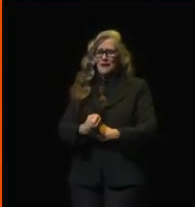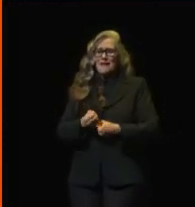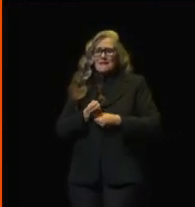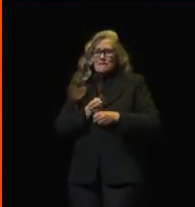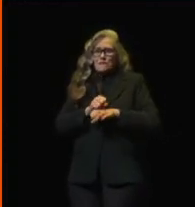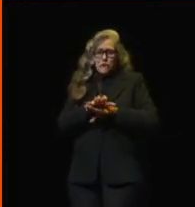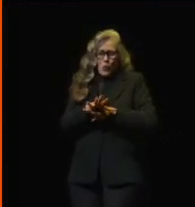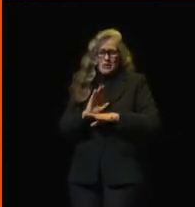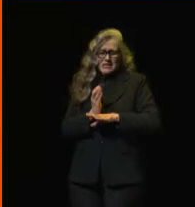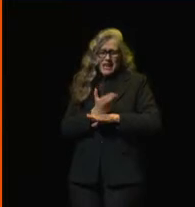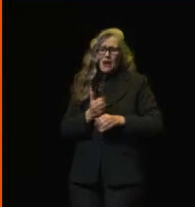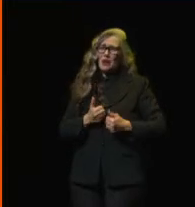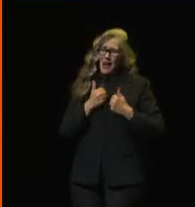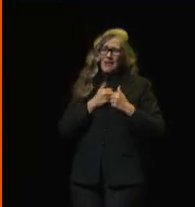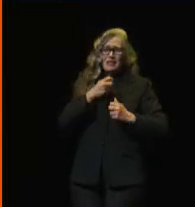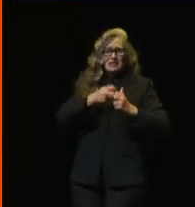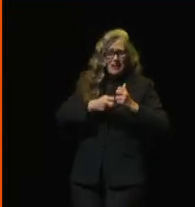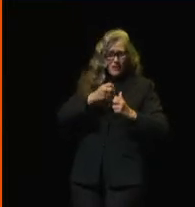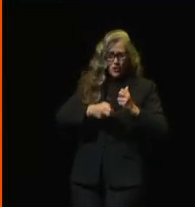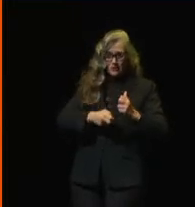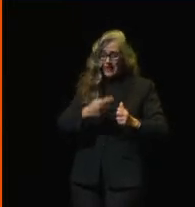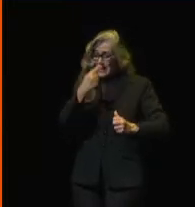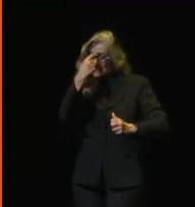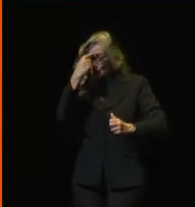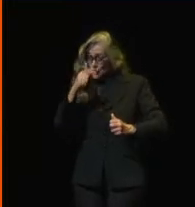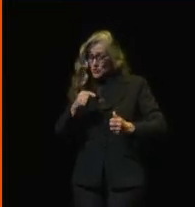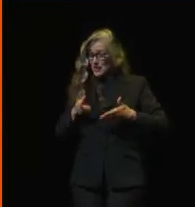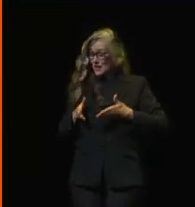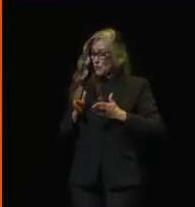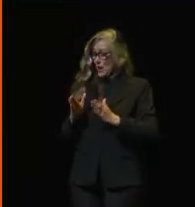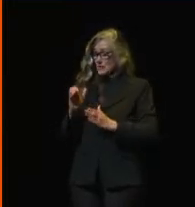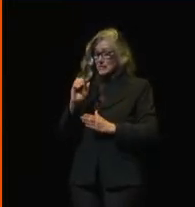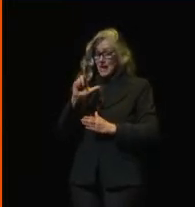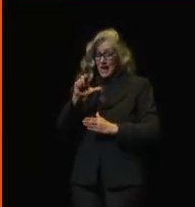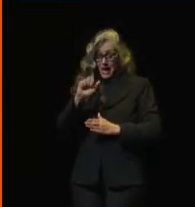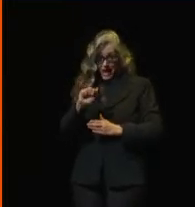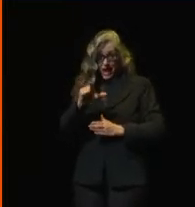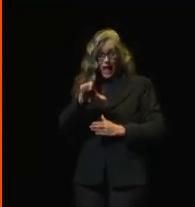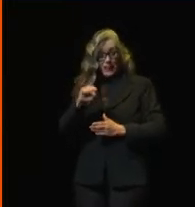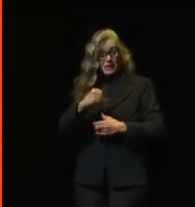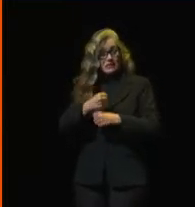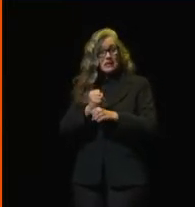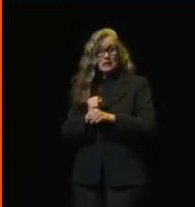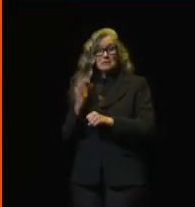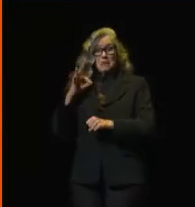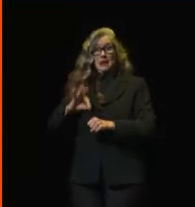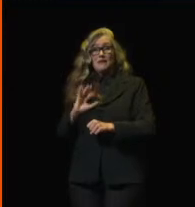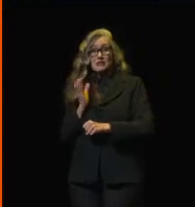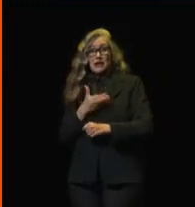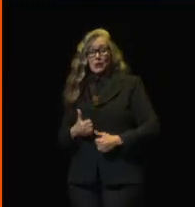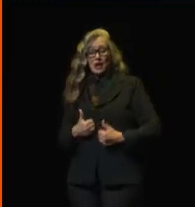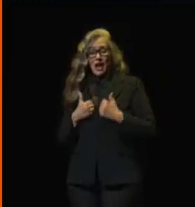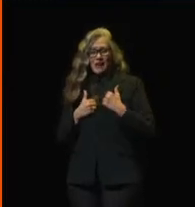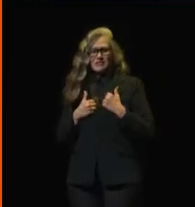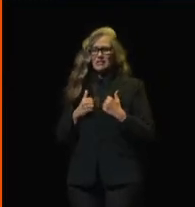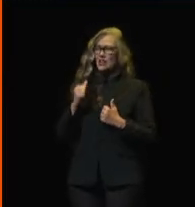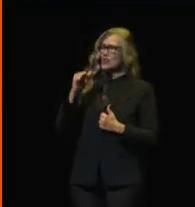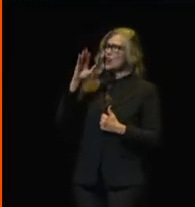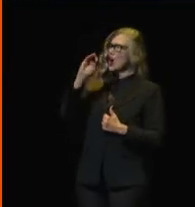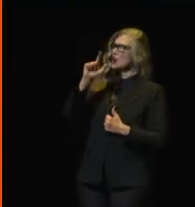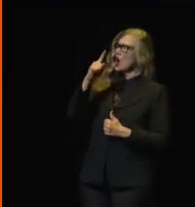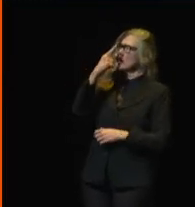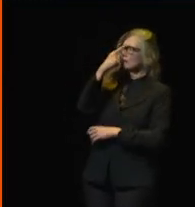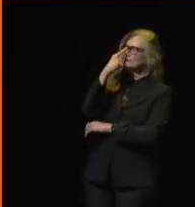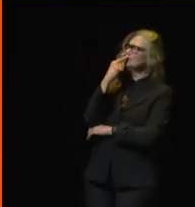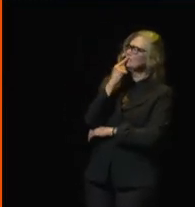And Carl thought for a minute and said he couldn't. So Ady wrote some more and said, "What about Izzy and